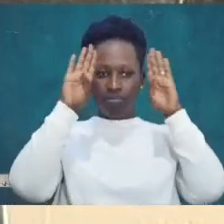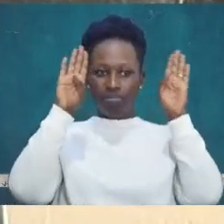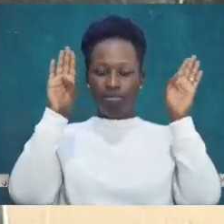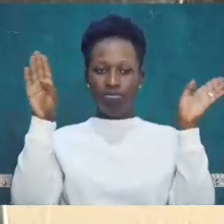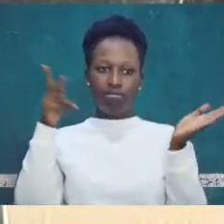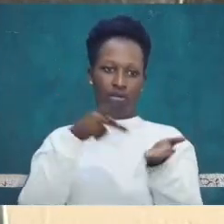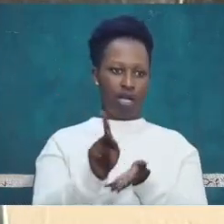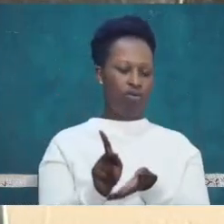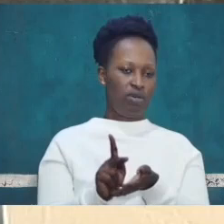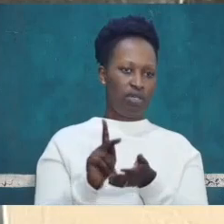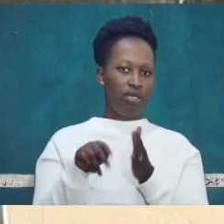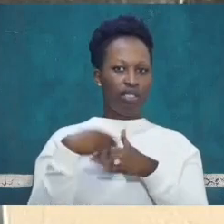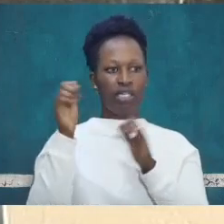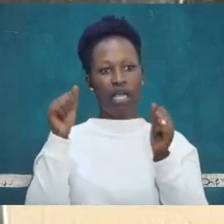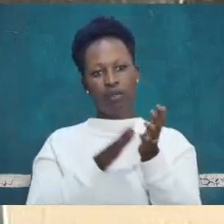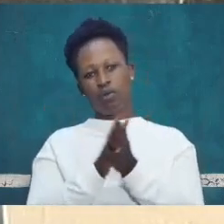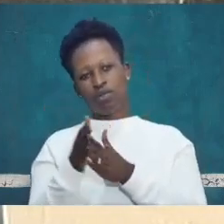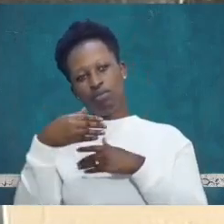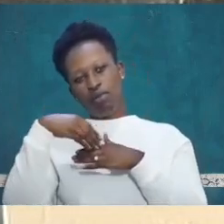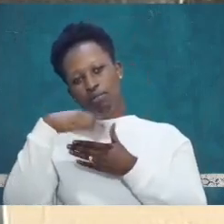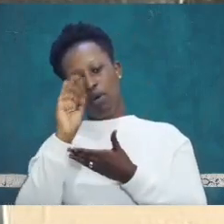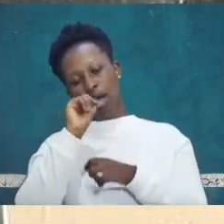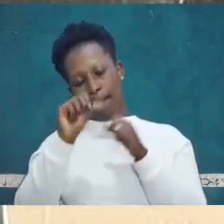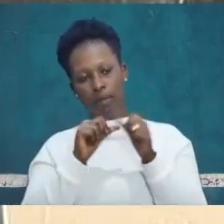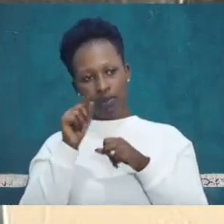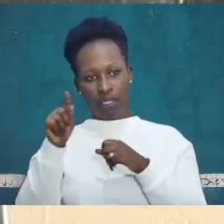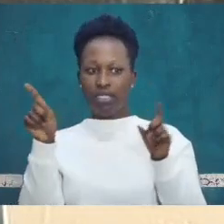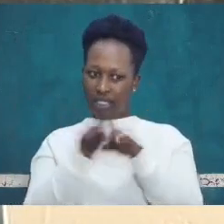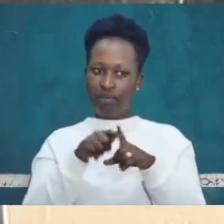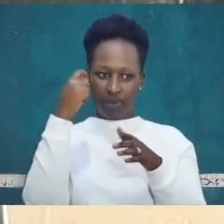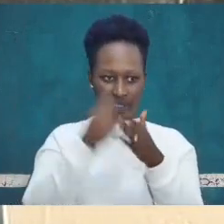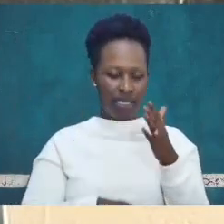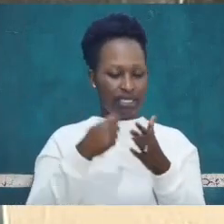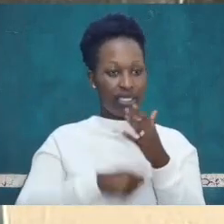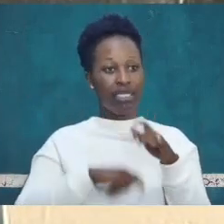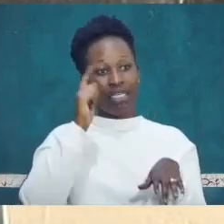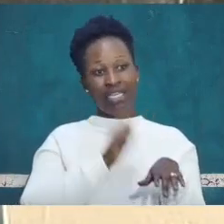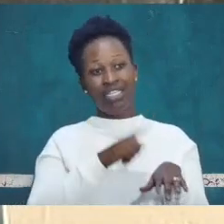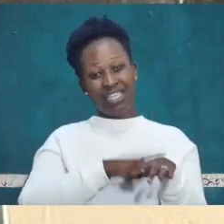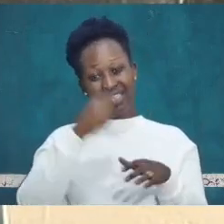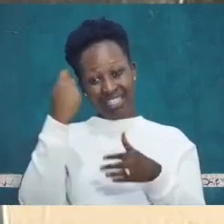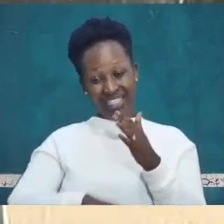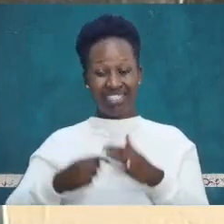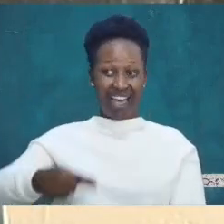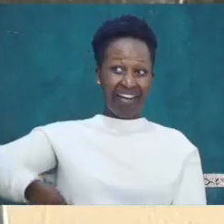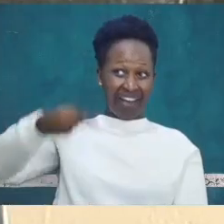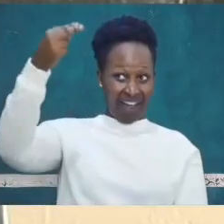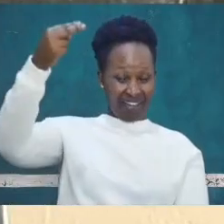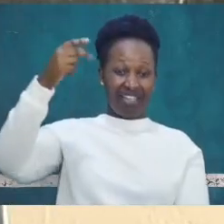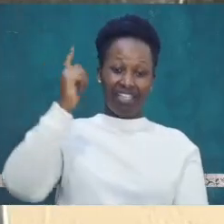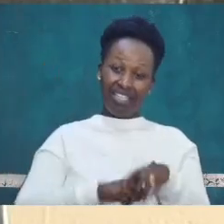where to purchase. So therefore, they can consume more of that commodity. Likewise, taxes. When direct taxes are high, when they